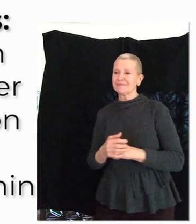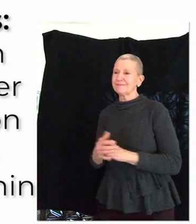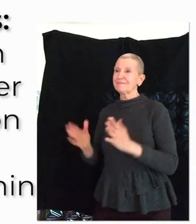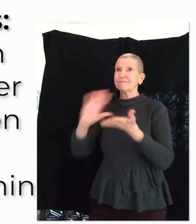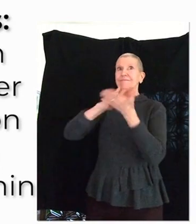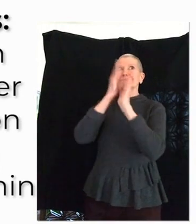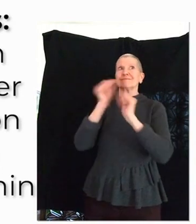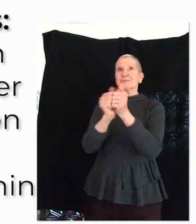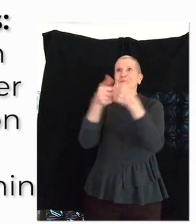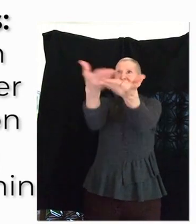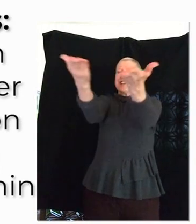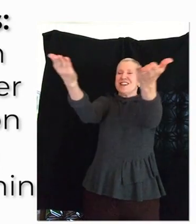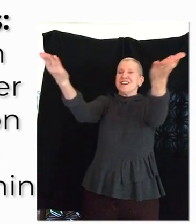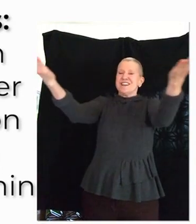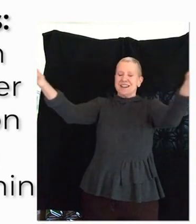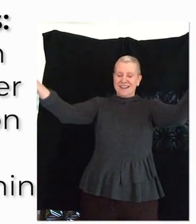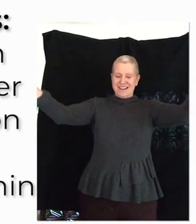Salam aleikum le.